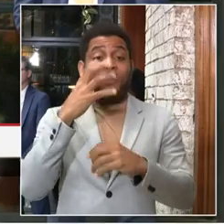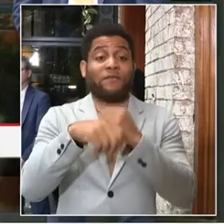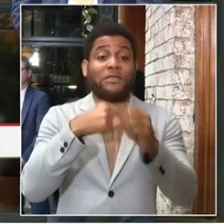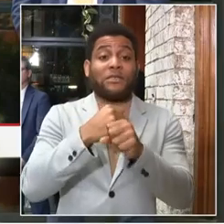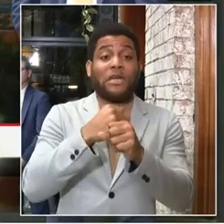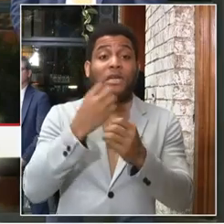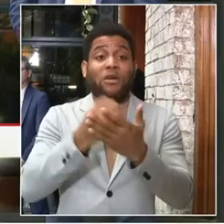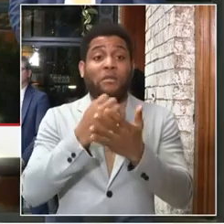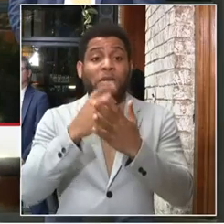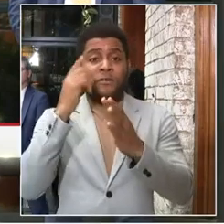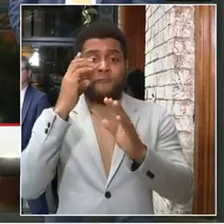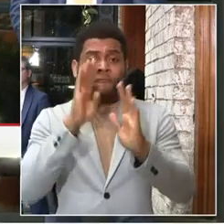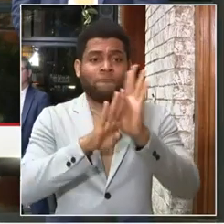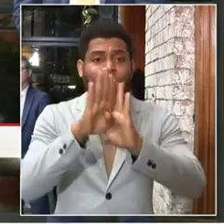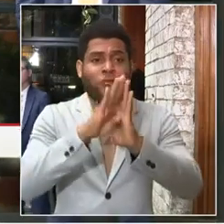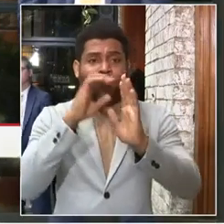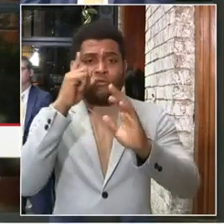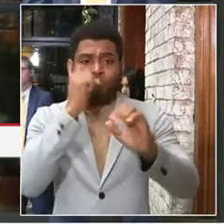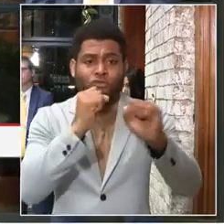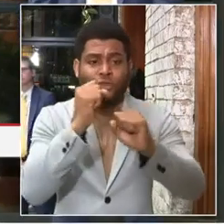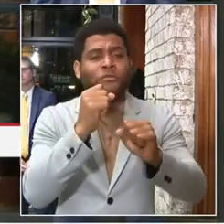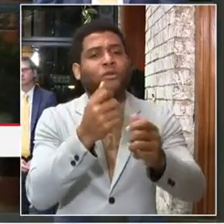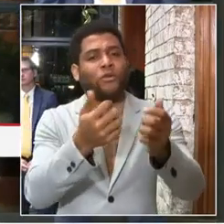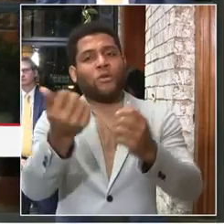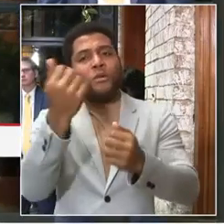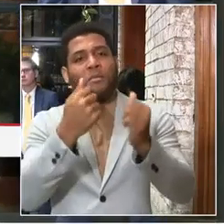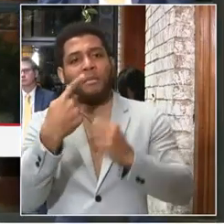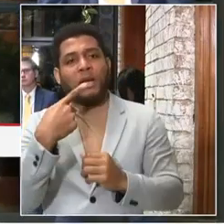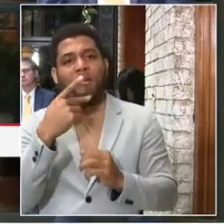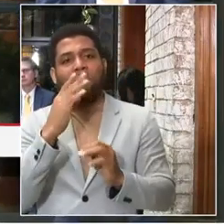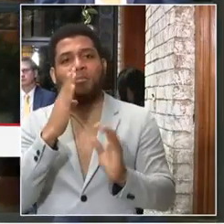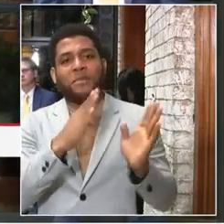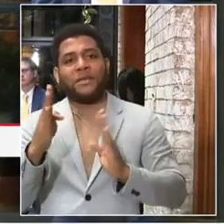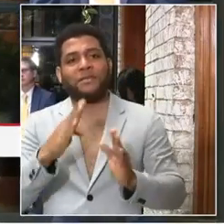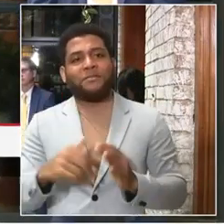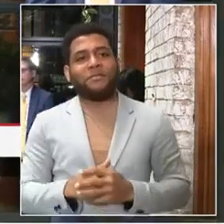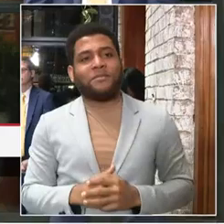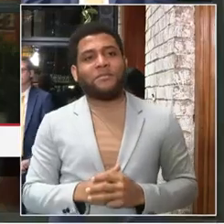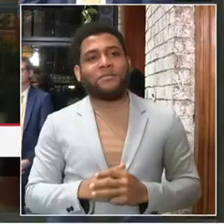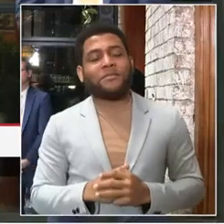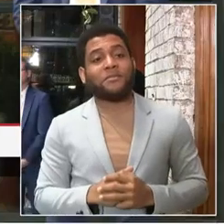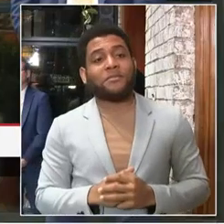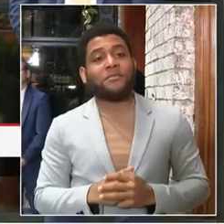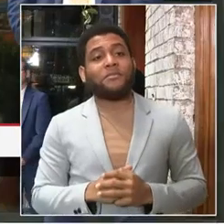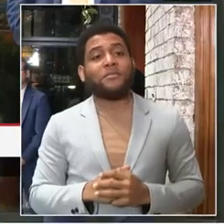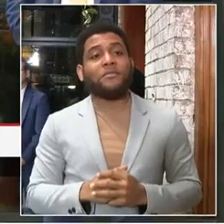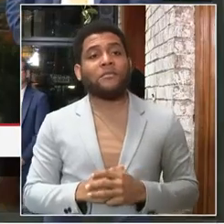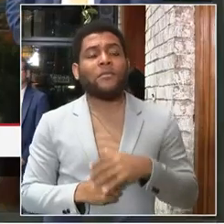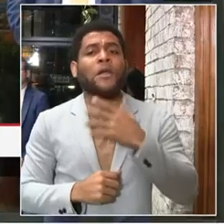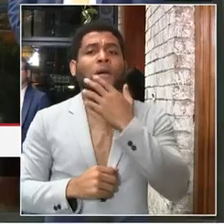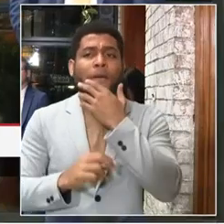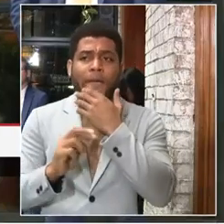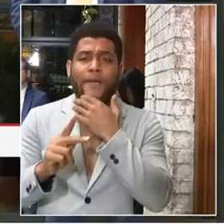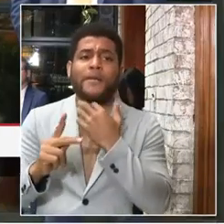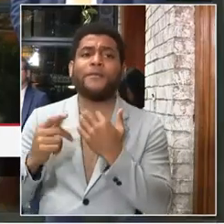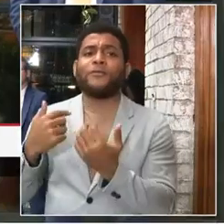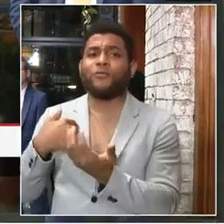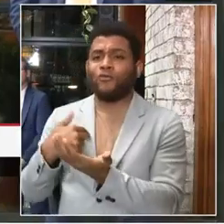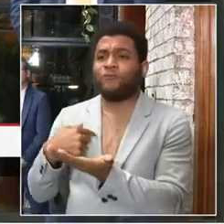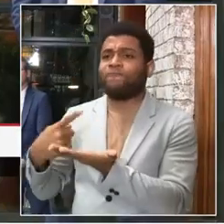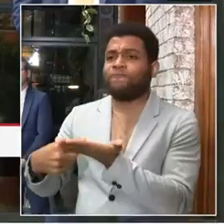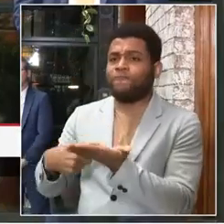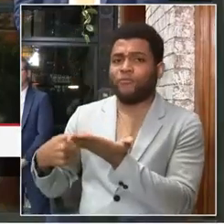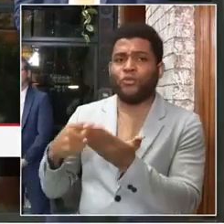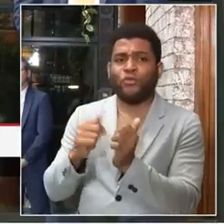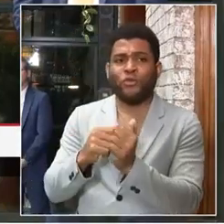strategy or the comeback plan. Yes, ma'am. Hi. So I've spoken to a few council members and their staff, and they